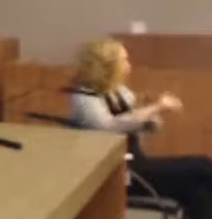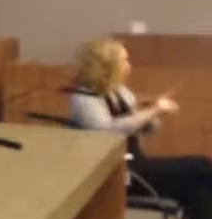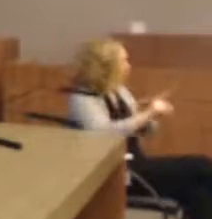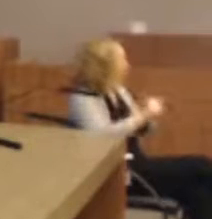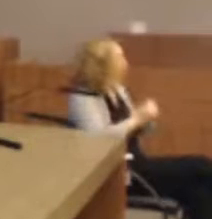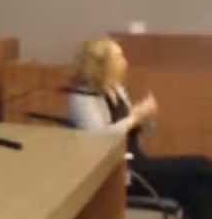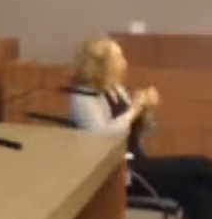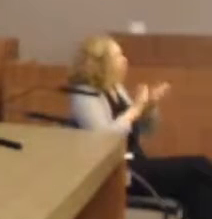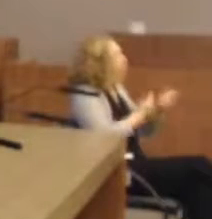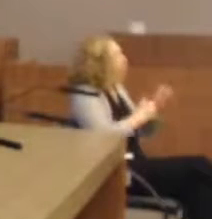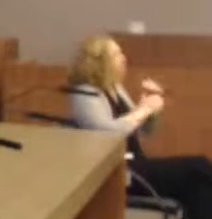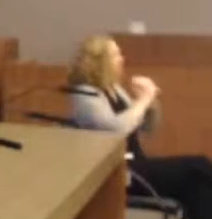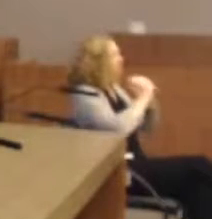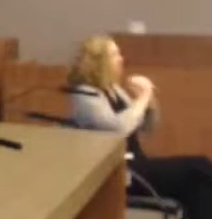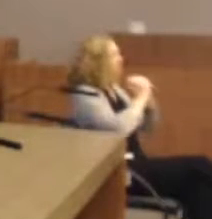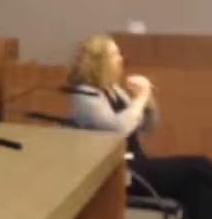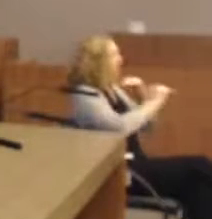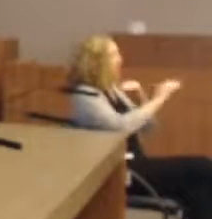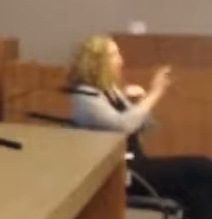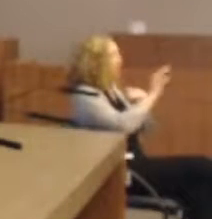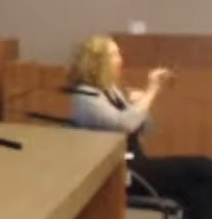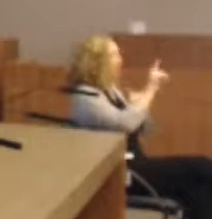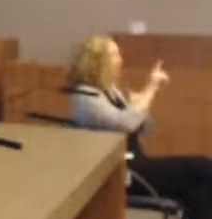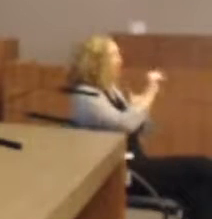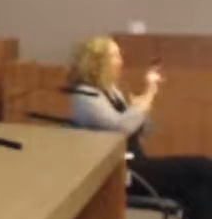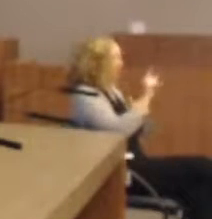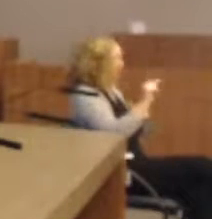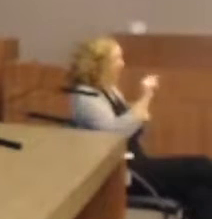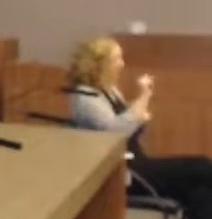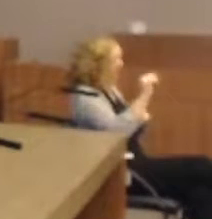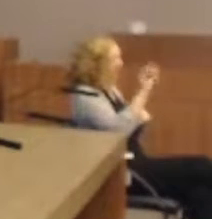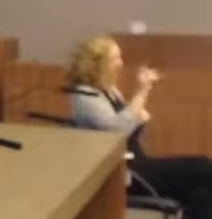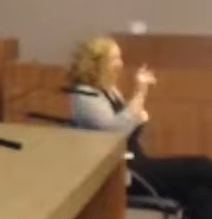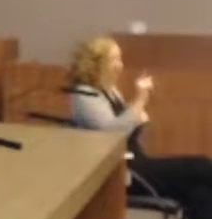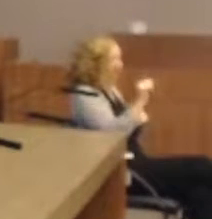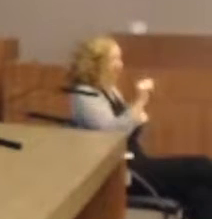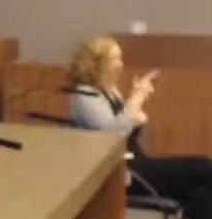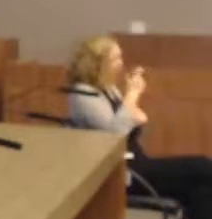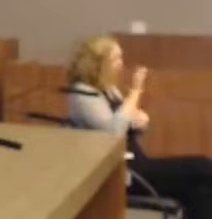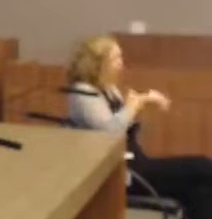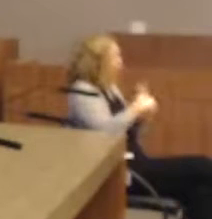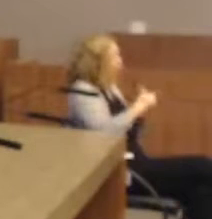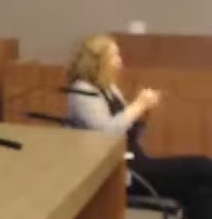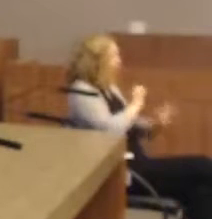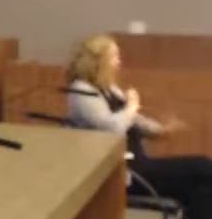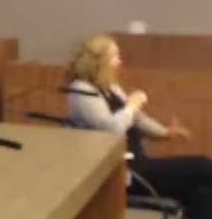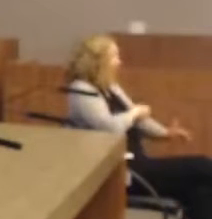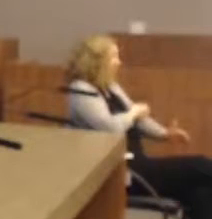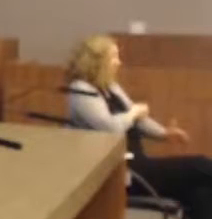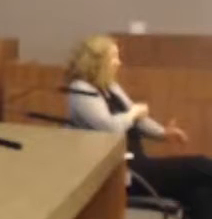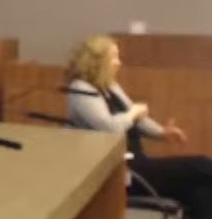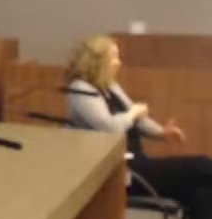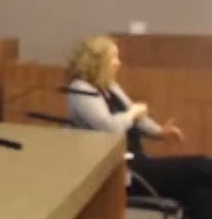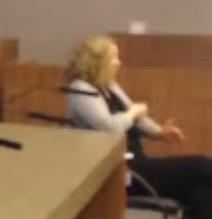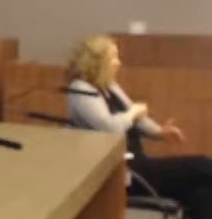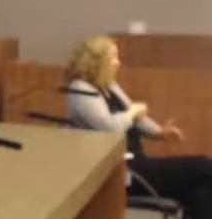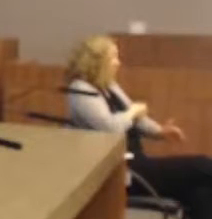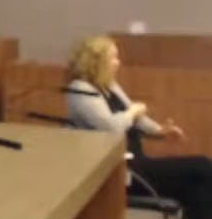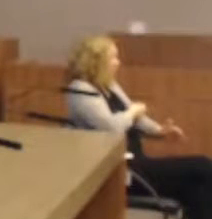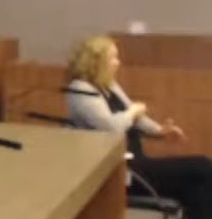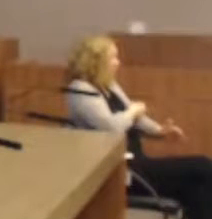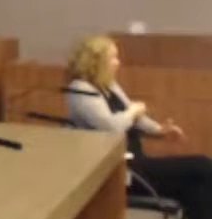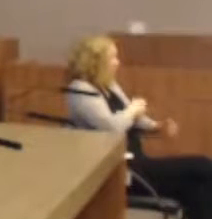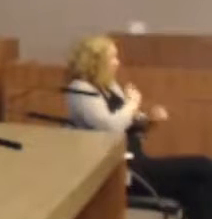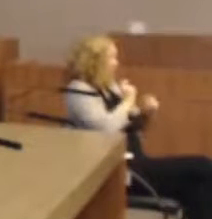causes flat affect, though, because all of the energy is going to the physical crisis, to the physical pain, and so